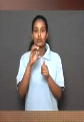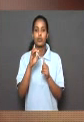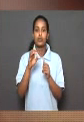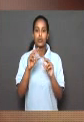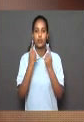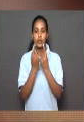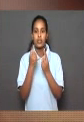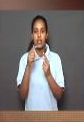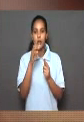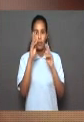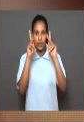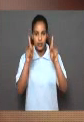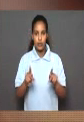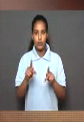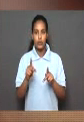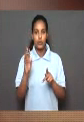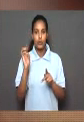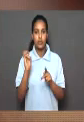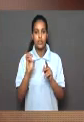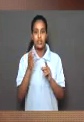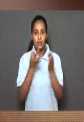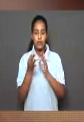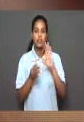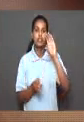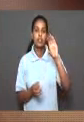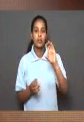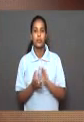table, which was description C.